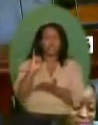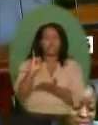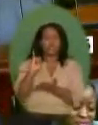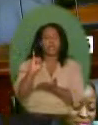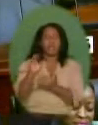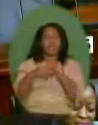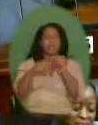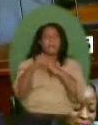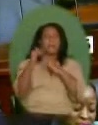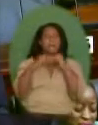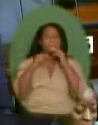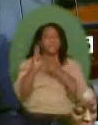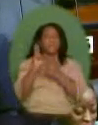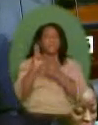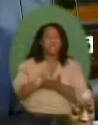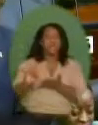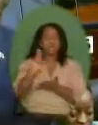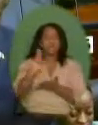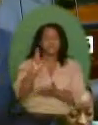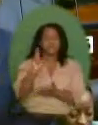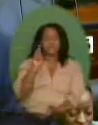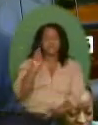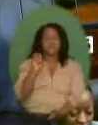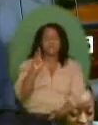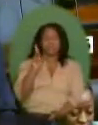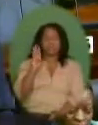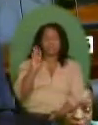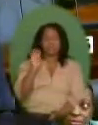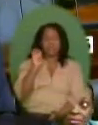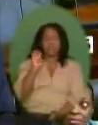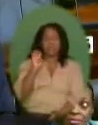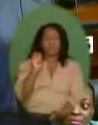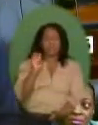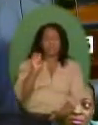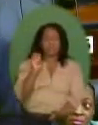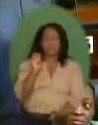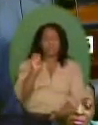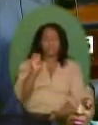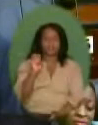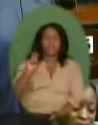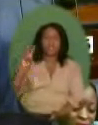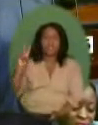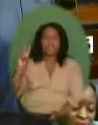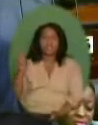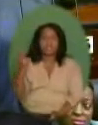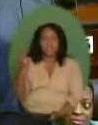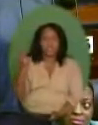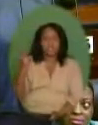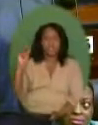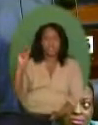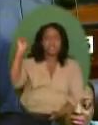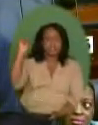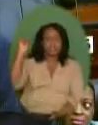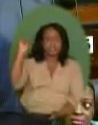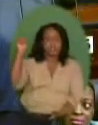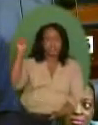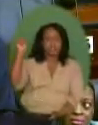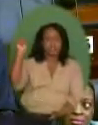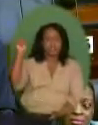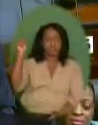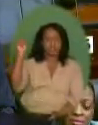2012. Even while this is so, the government announces in this budget another university program in Tobago without the